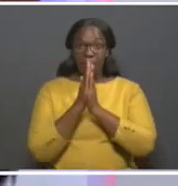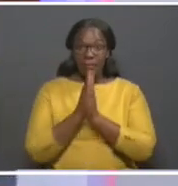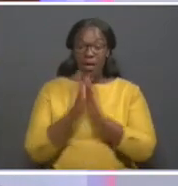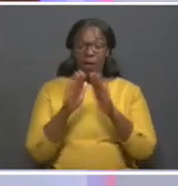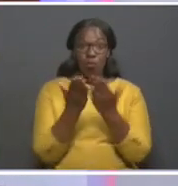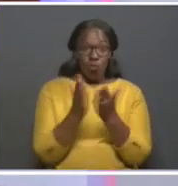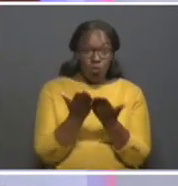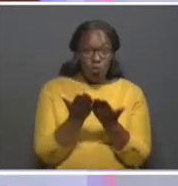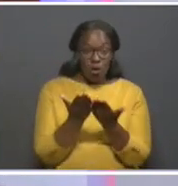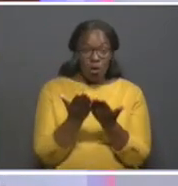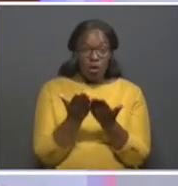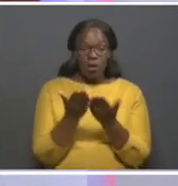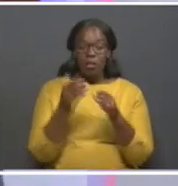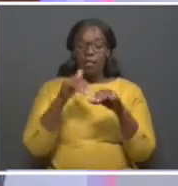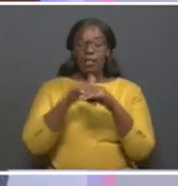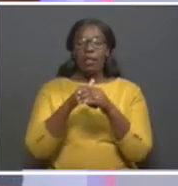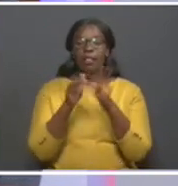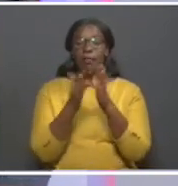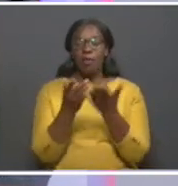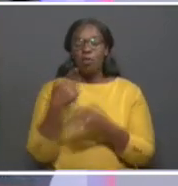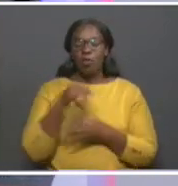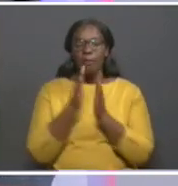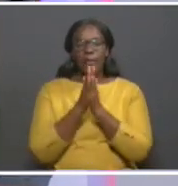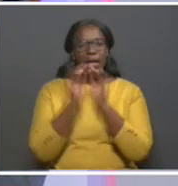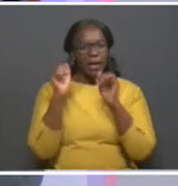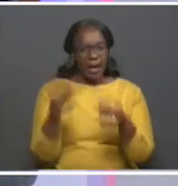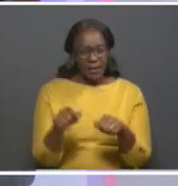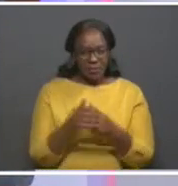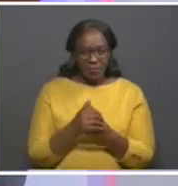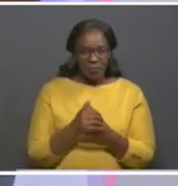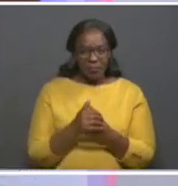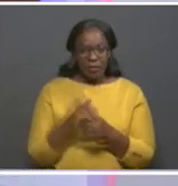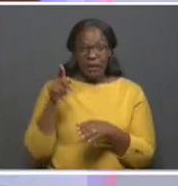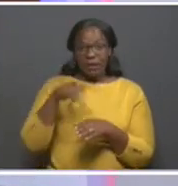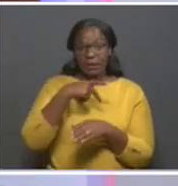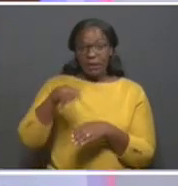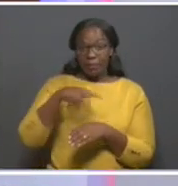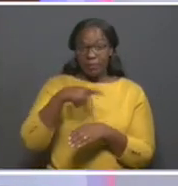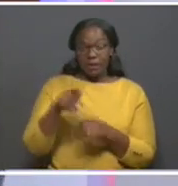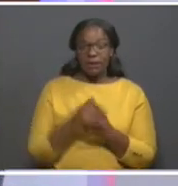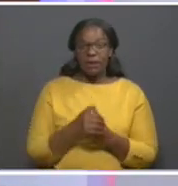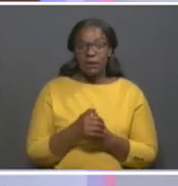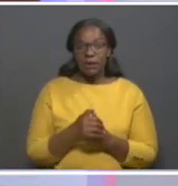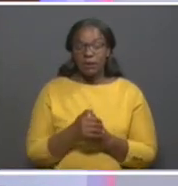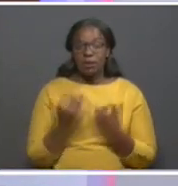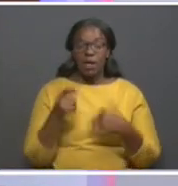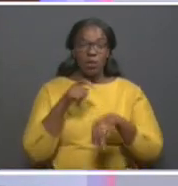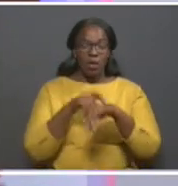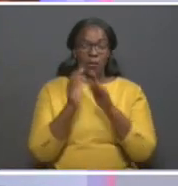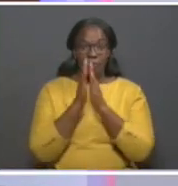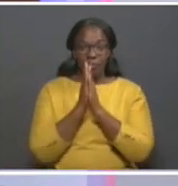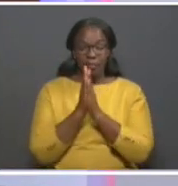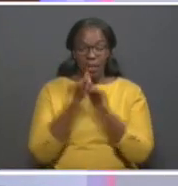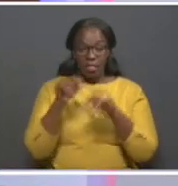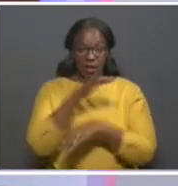whole book in the Bible through which we can pray. And this is the book of Psalms. And so for our time of prayer this evening,